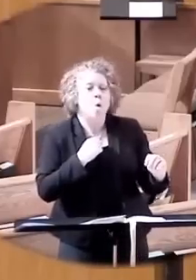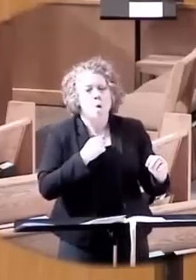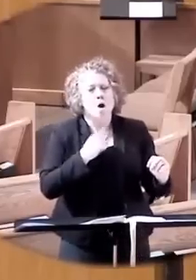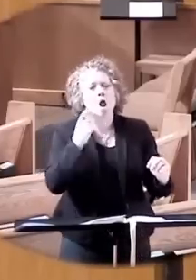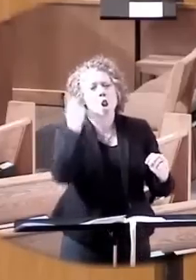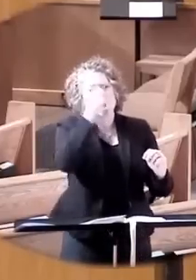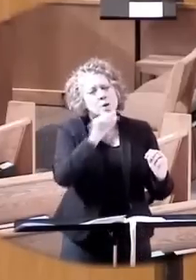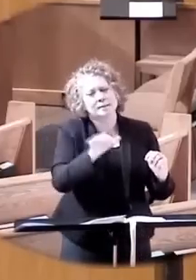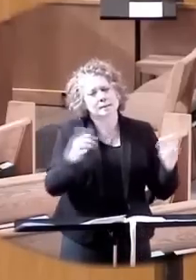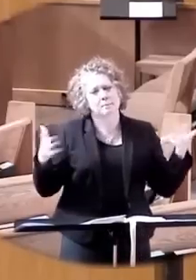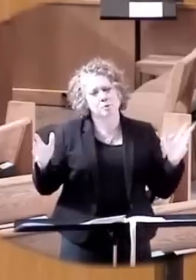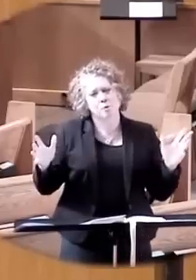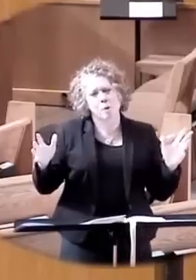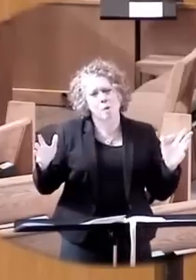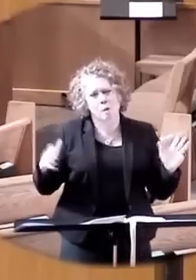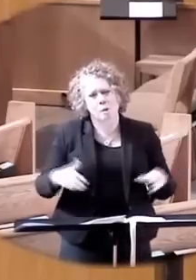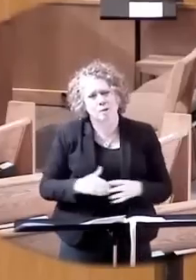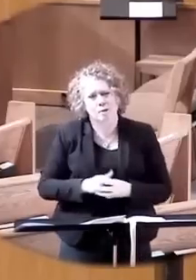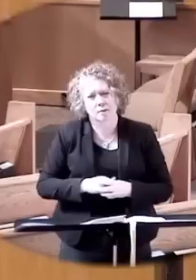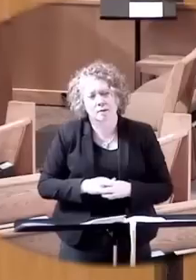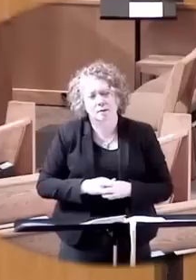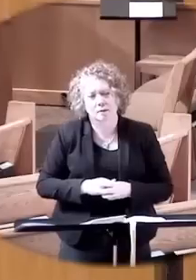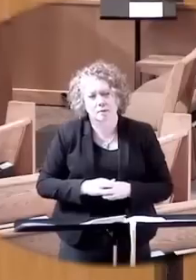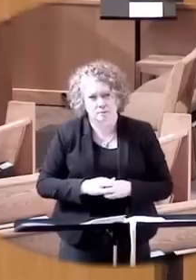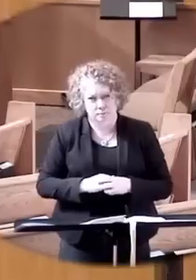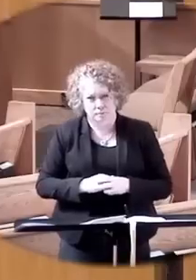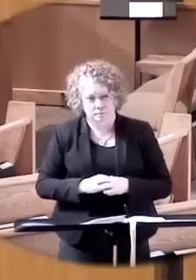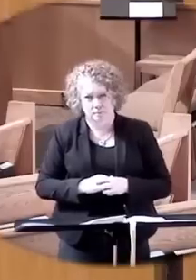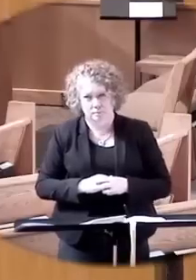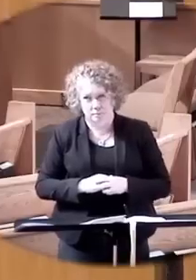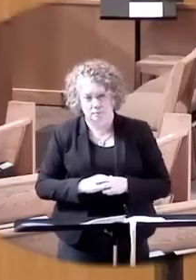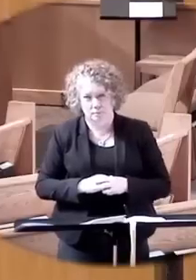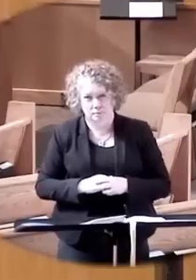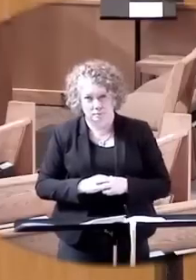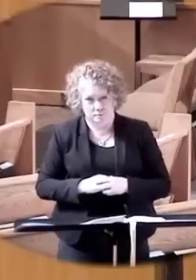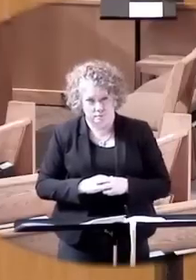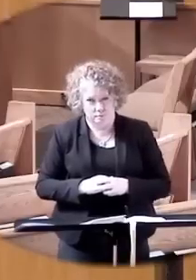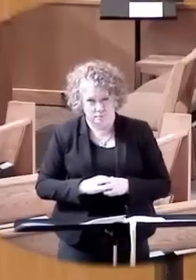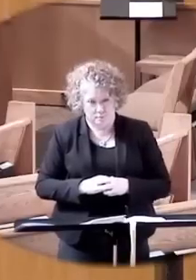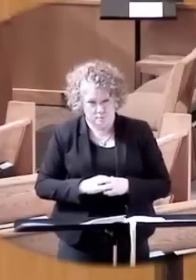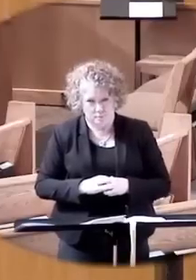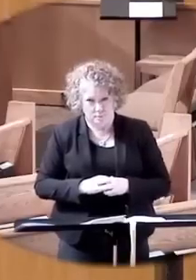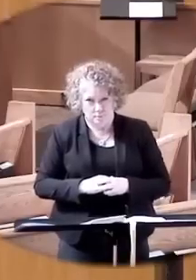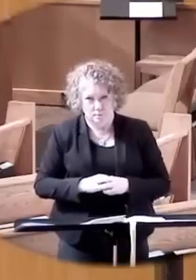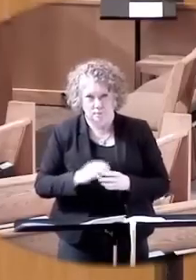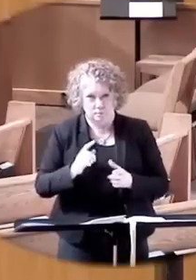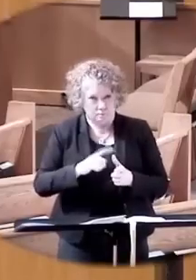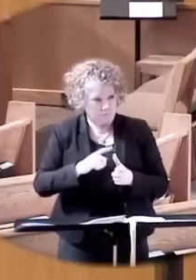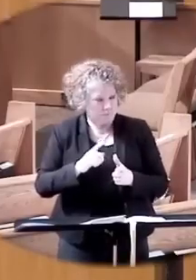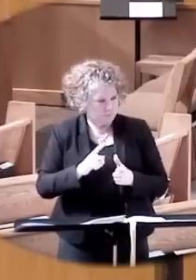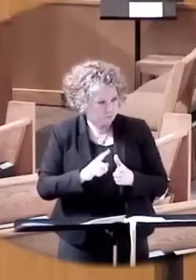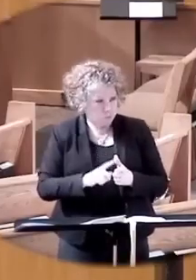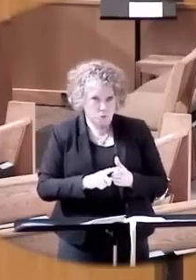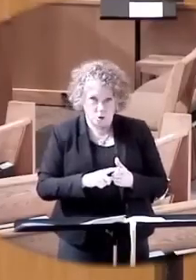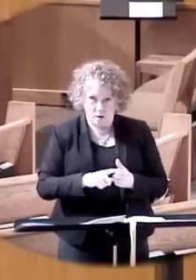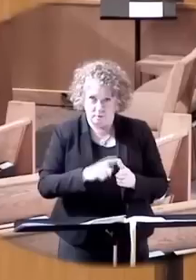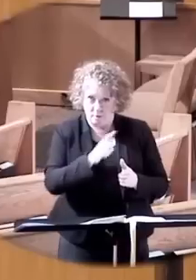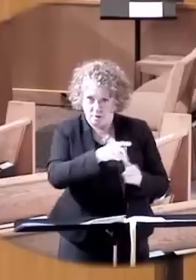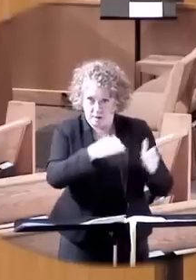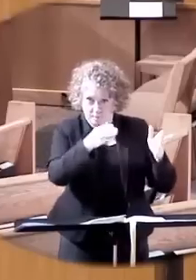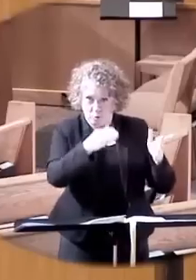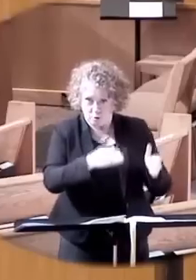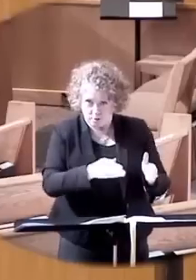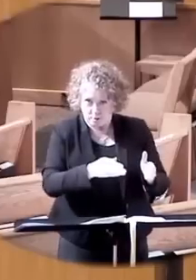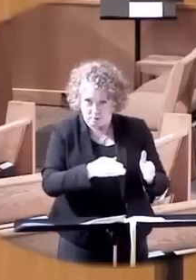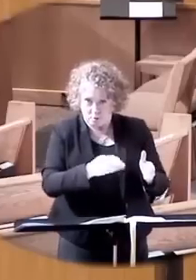him." He said, "I am." They brought the one who once was